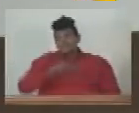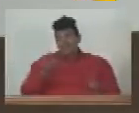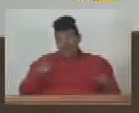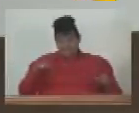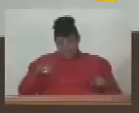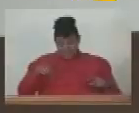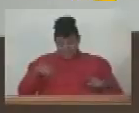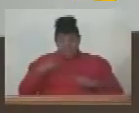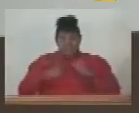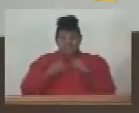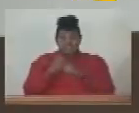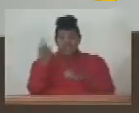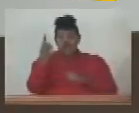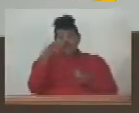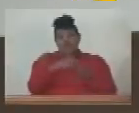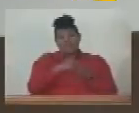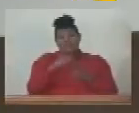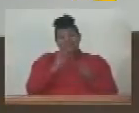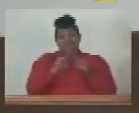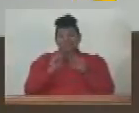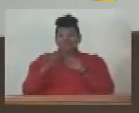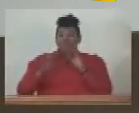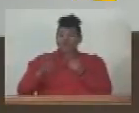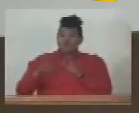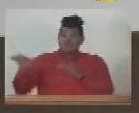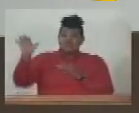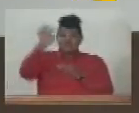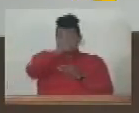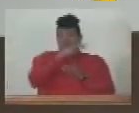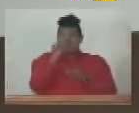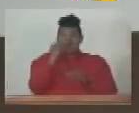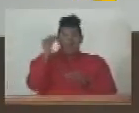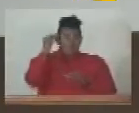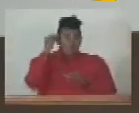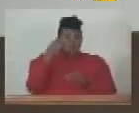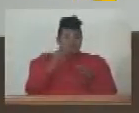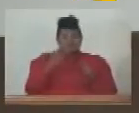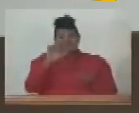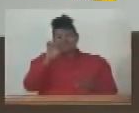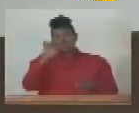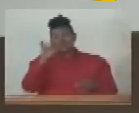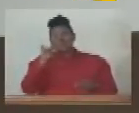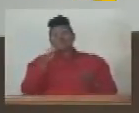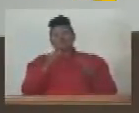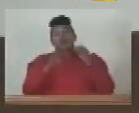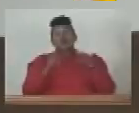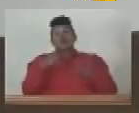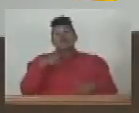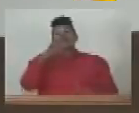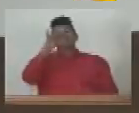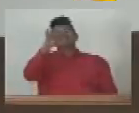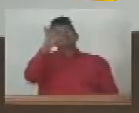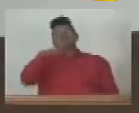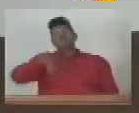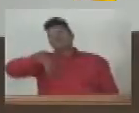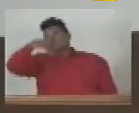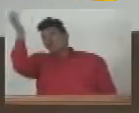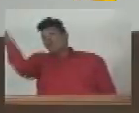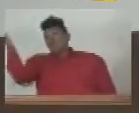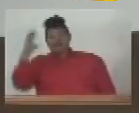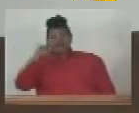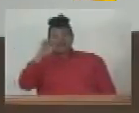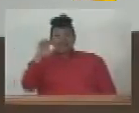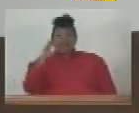alone in the circuit courts. In the home circuit, you have 700 and odd cases, Mr.